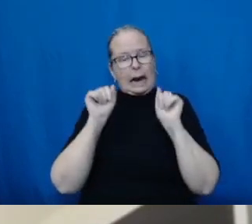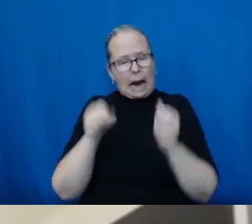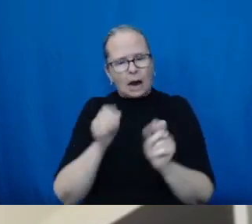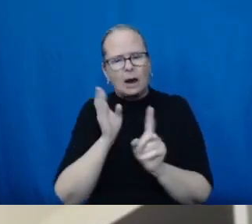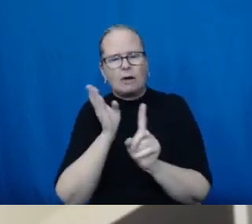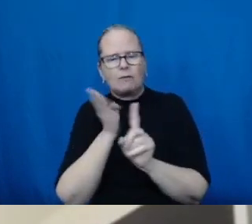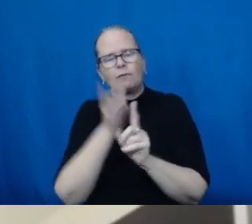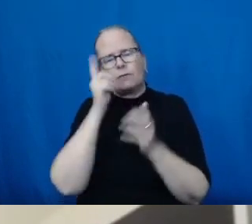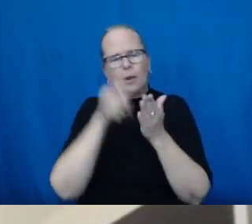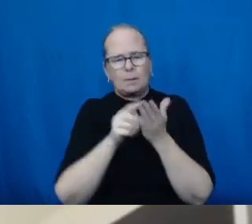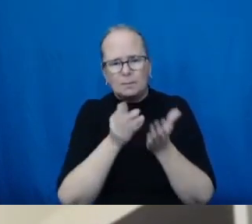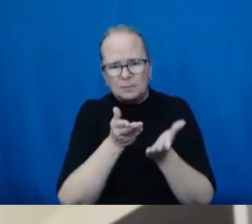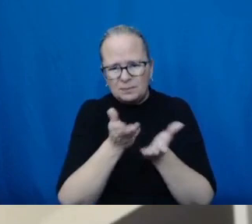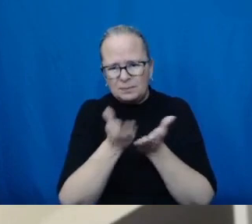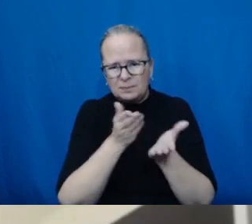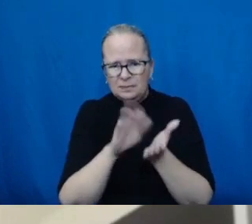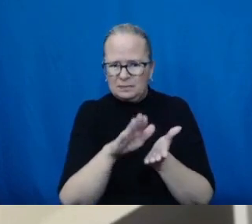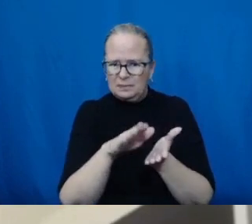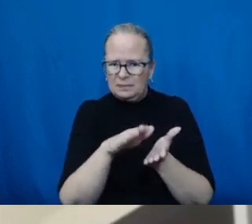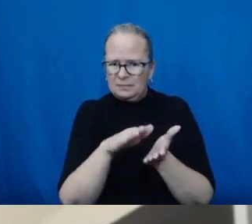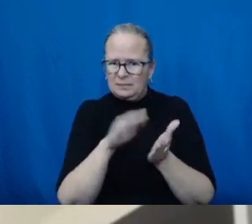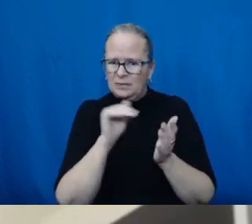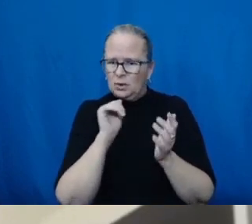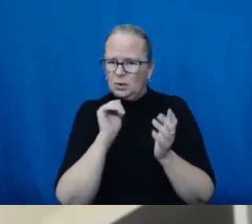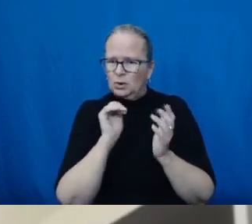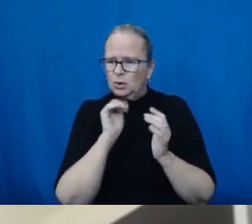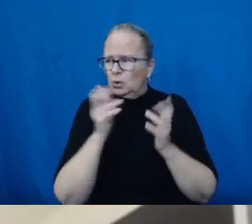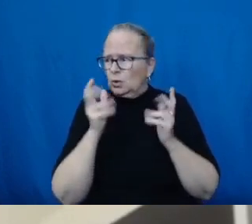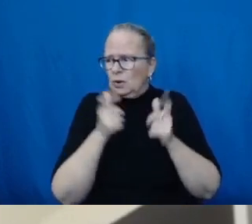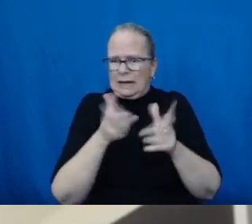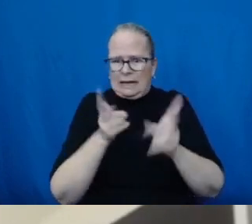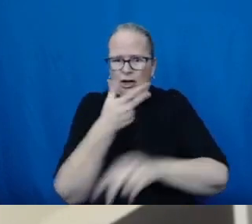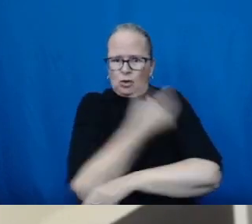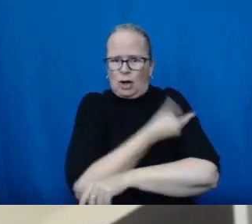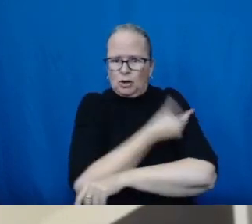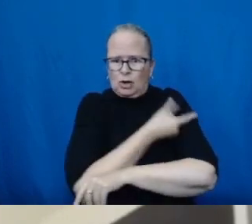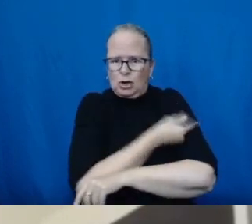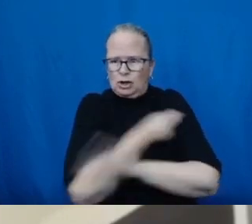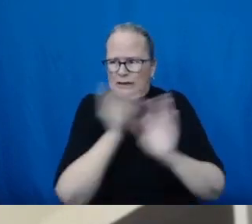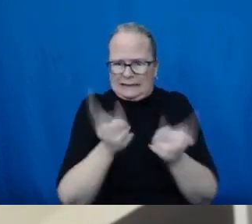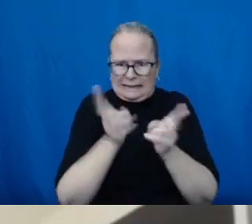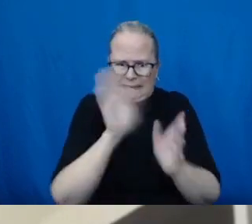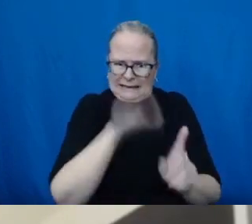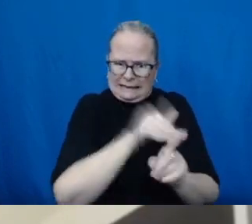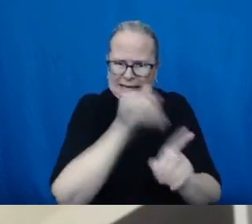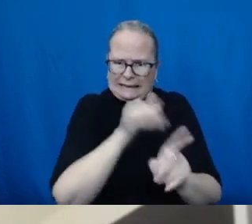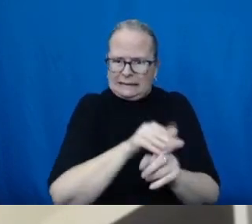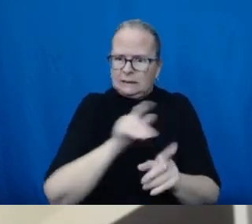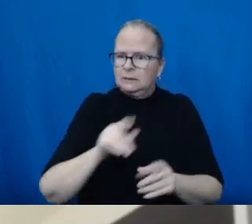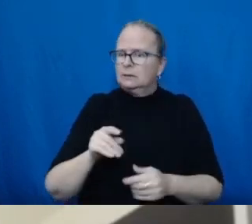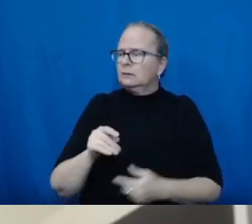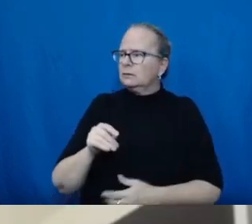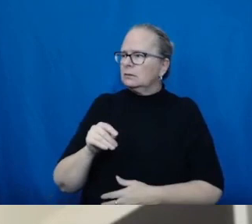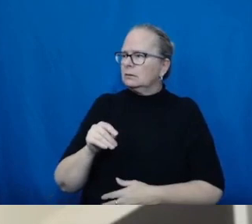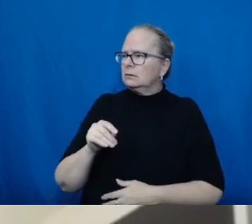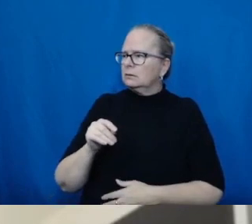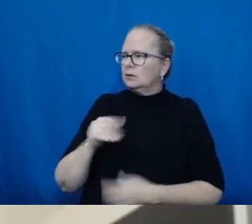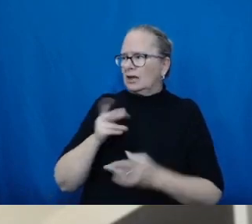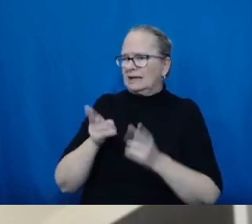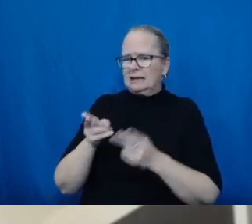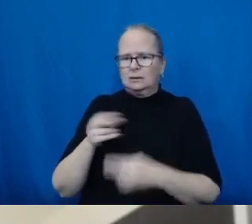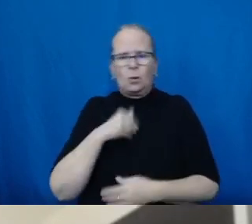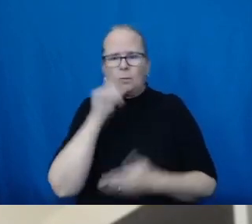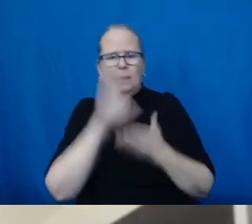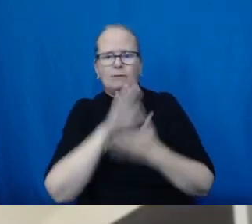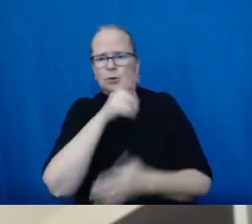them, don't worry, they didn't rush anything, they're not going to believe you because that's just not, they don't have the baseline level of trust to believe you. But if you say something along